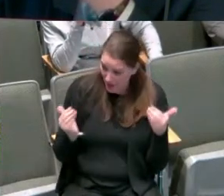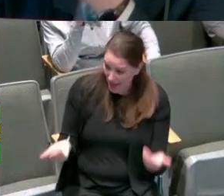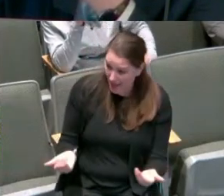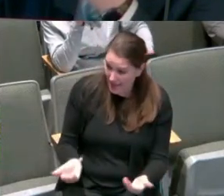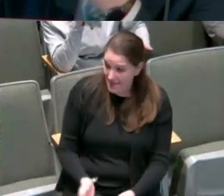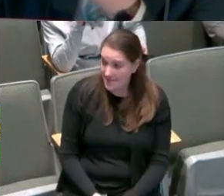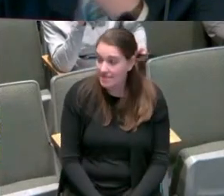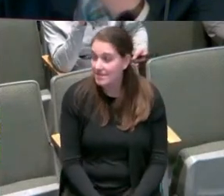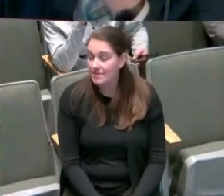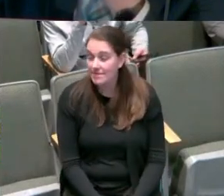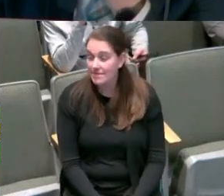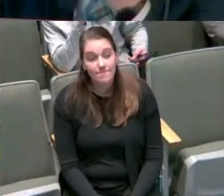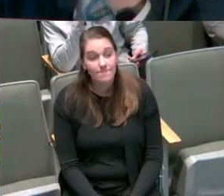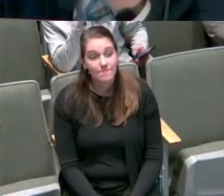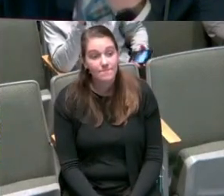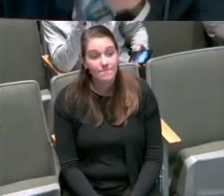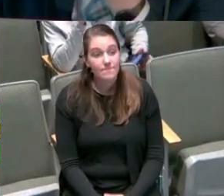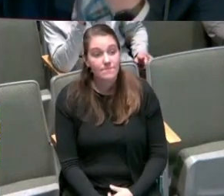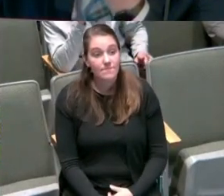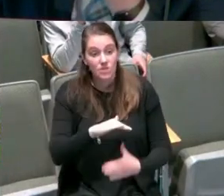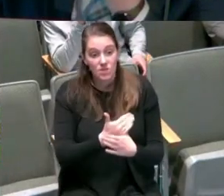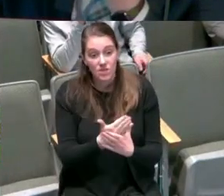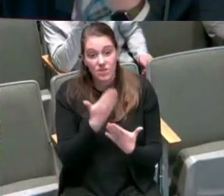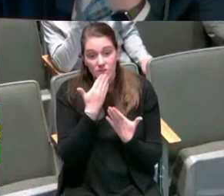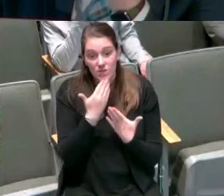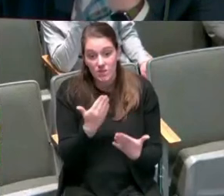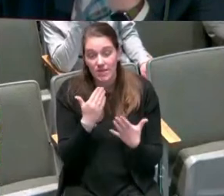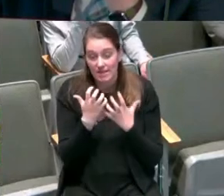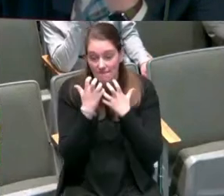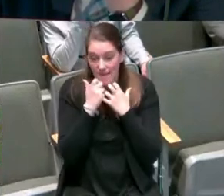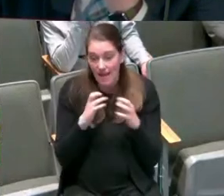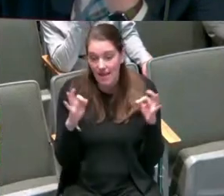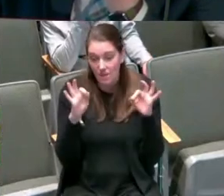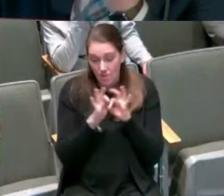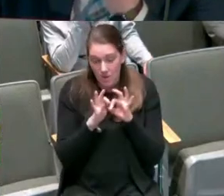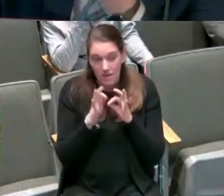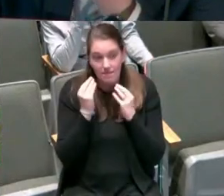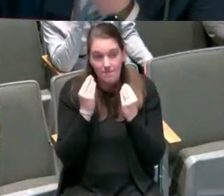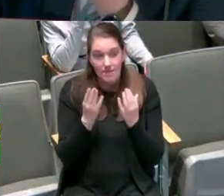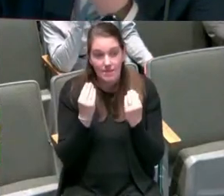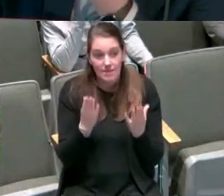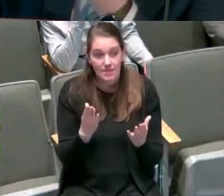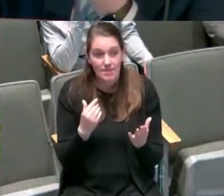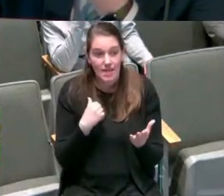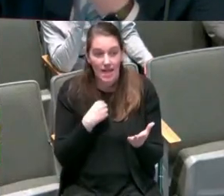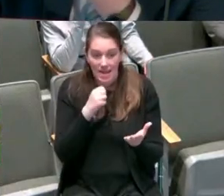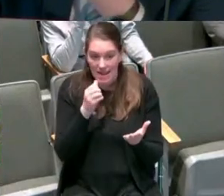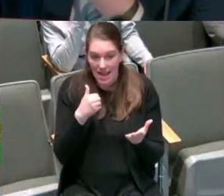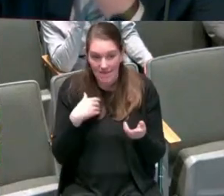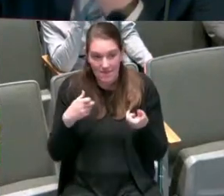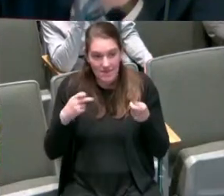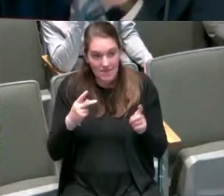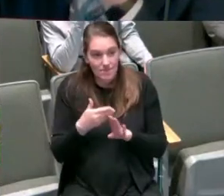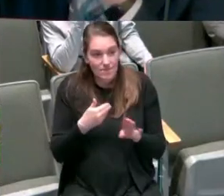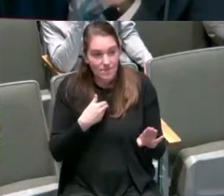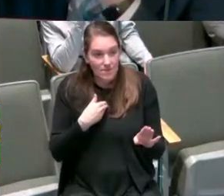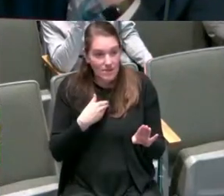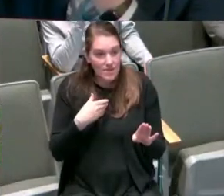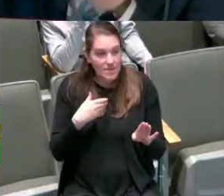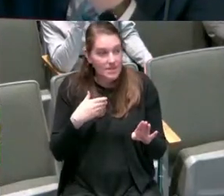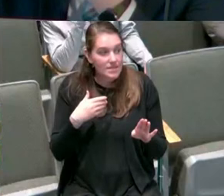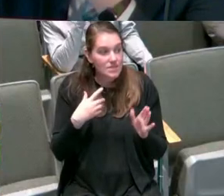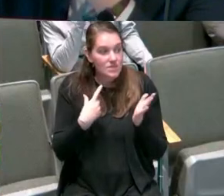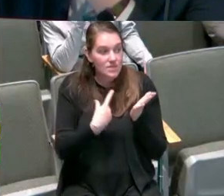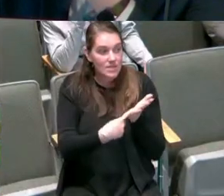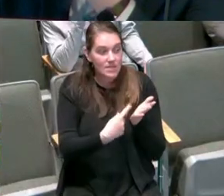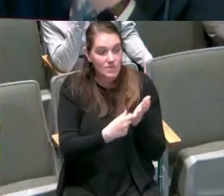um you're sharing a lot of really good and valuable information and I didn't have a chance before tonight to talk